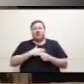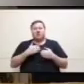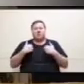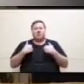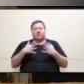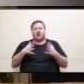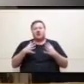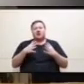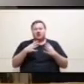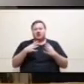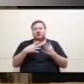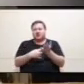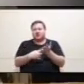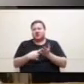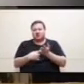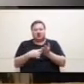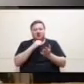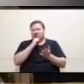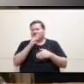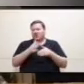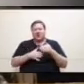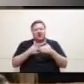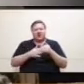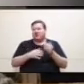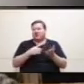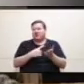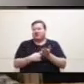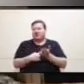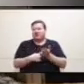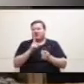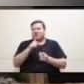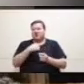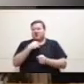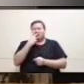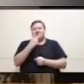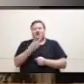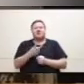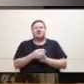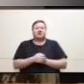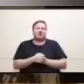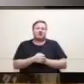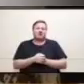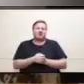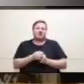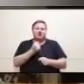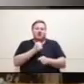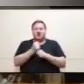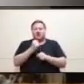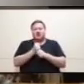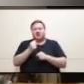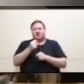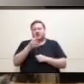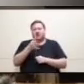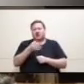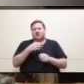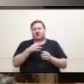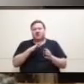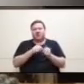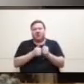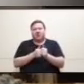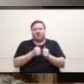end. And that's what I can see. I haven't been there to follow it up properly, to understand it